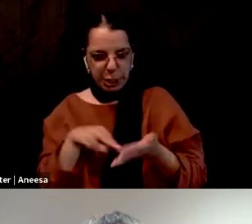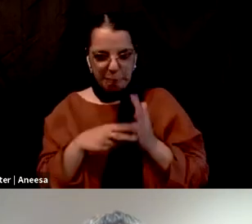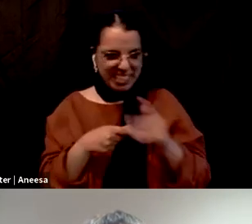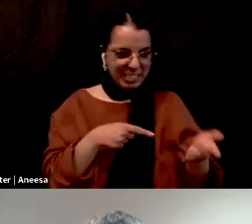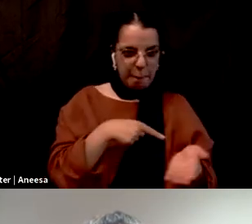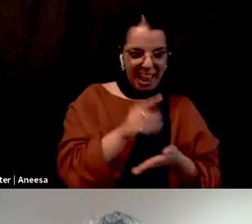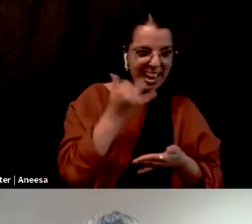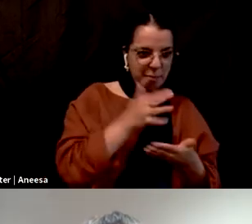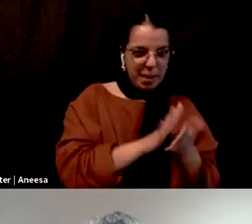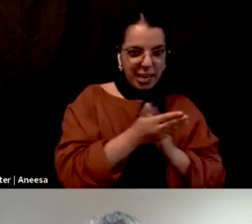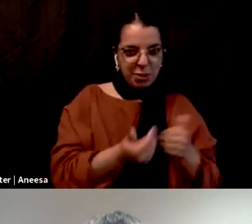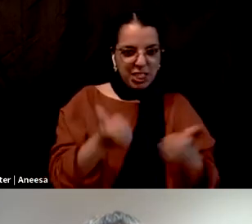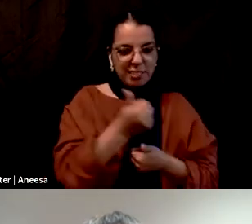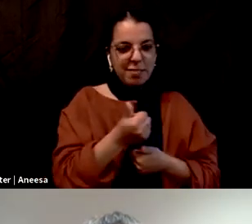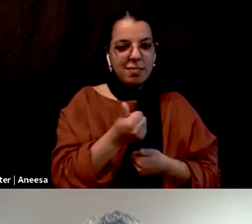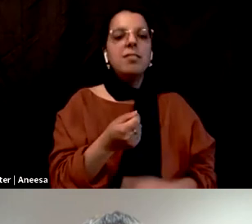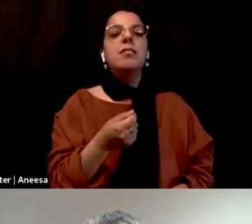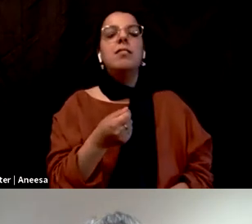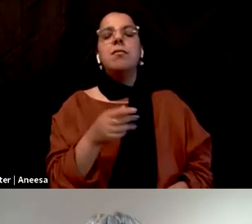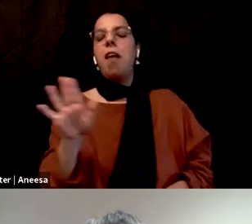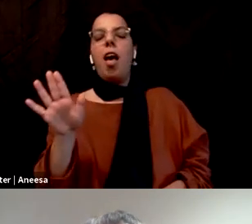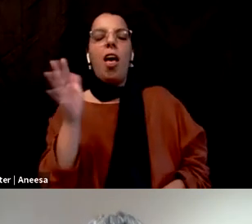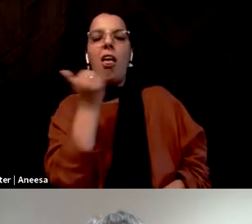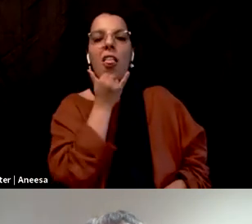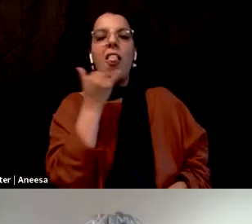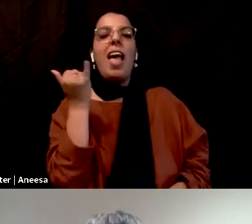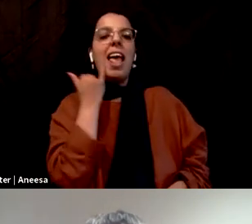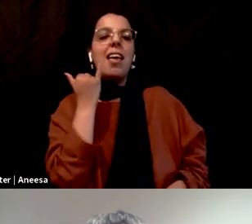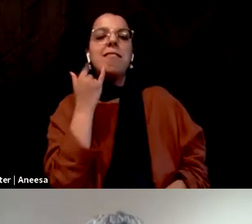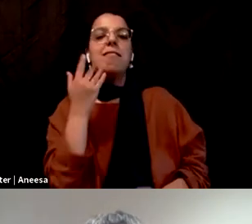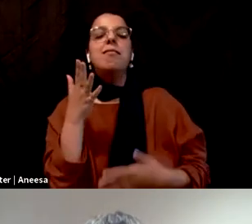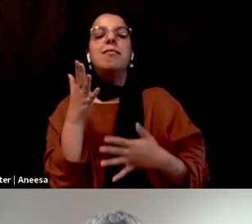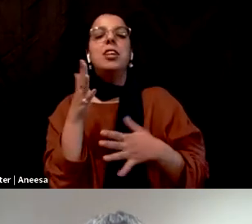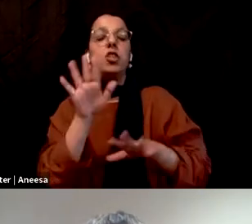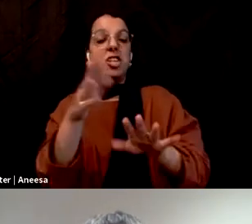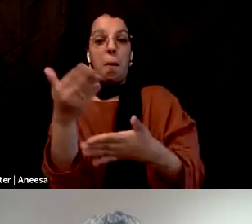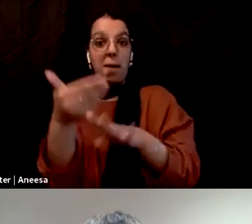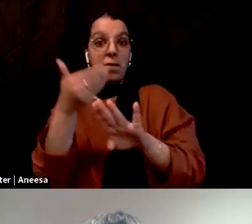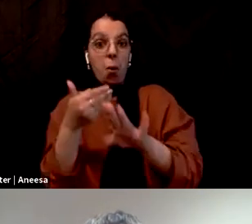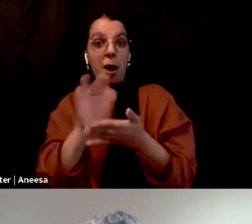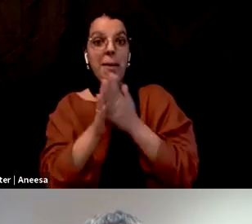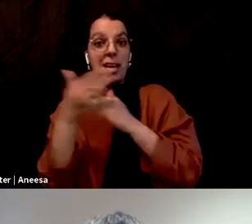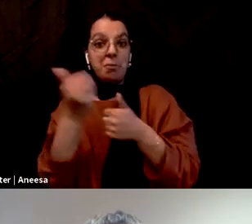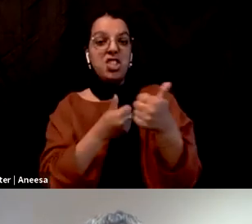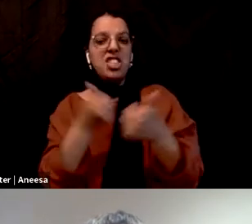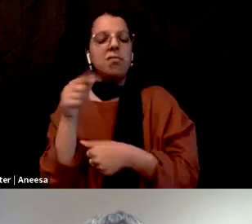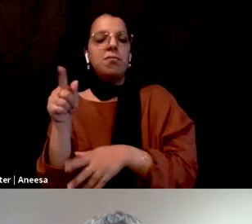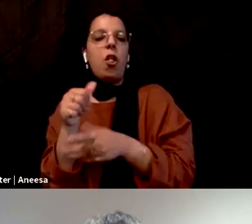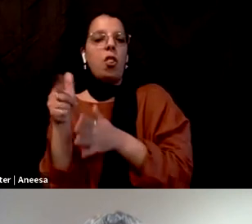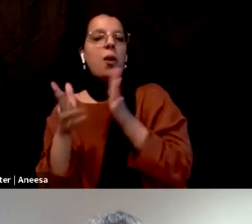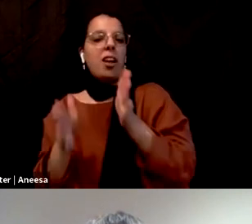But yes, there is a paycheck involved. These people have to live, but